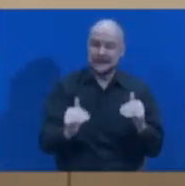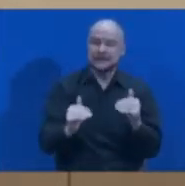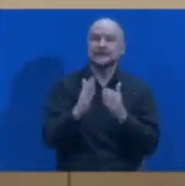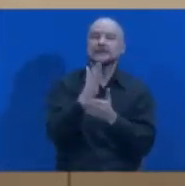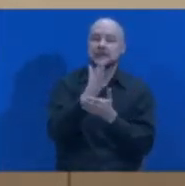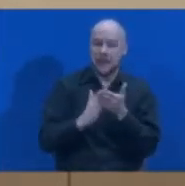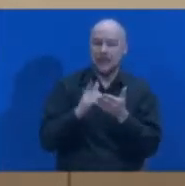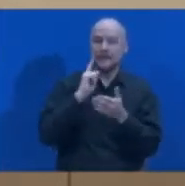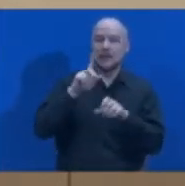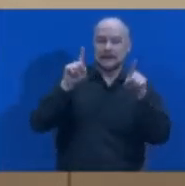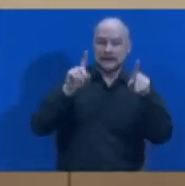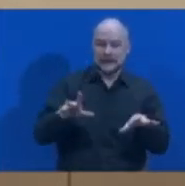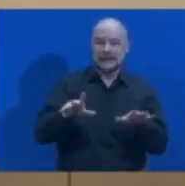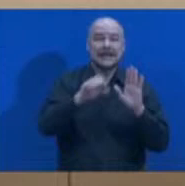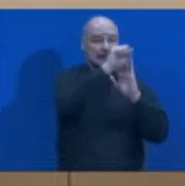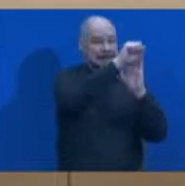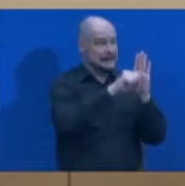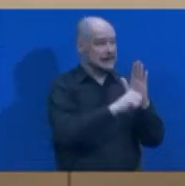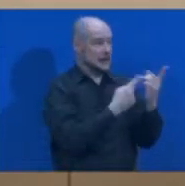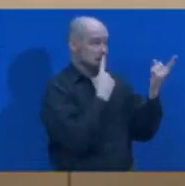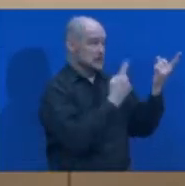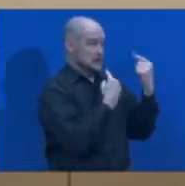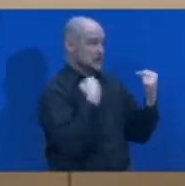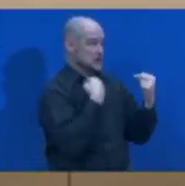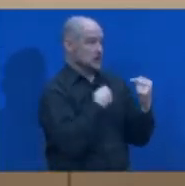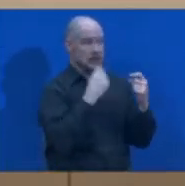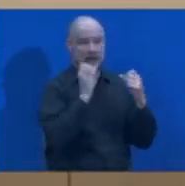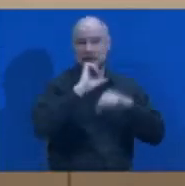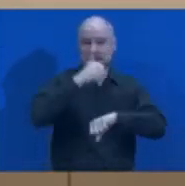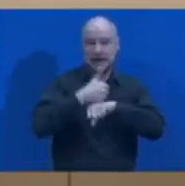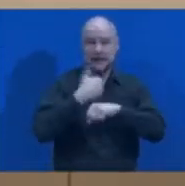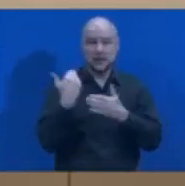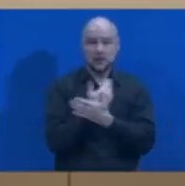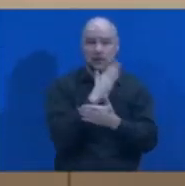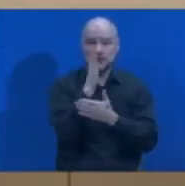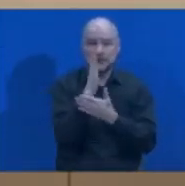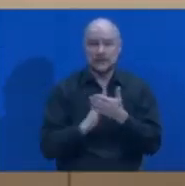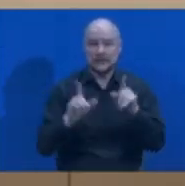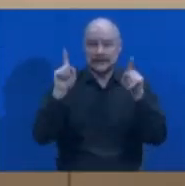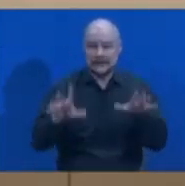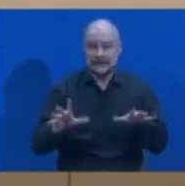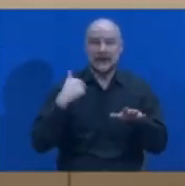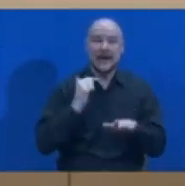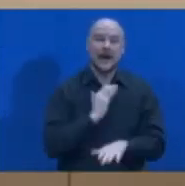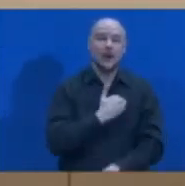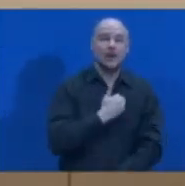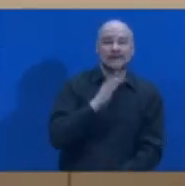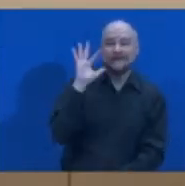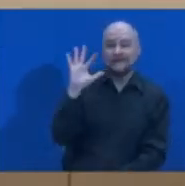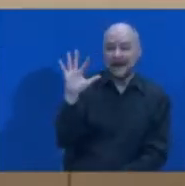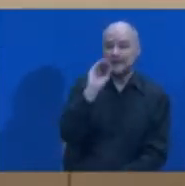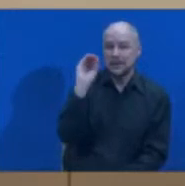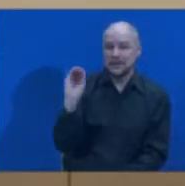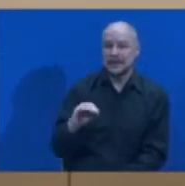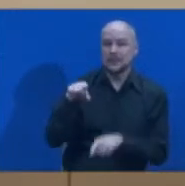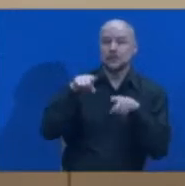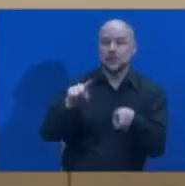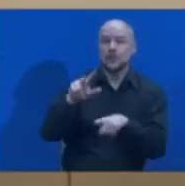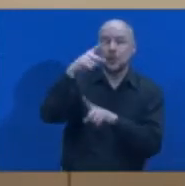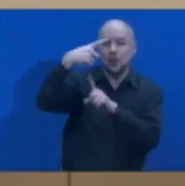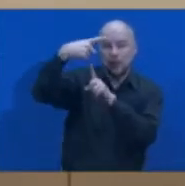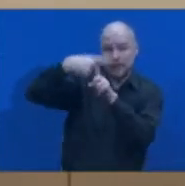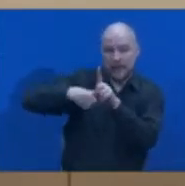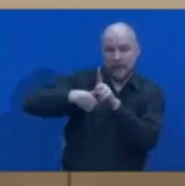instructed by the state to develop a testing plan where we will be expected to test 5% of our population in the next 30